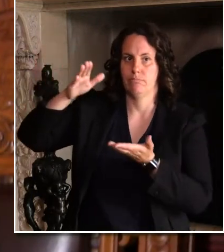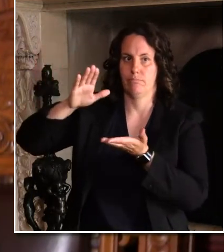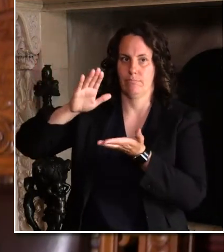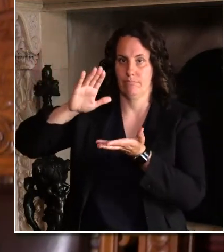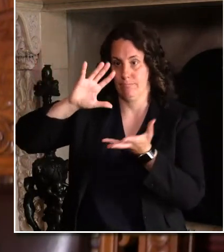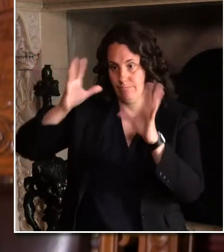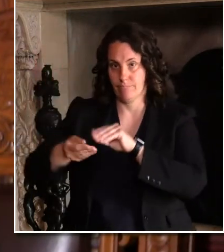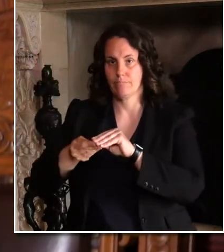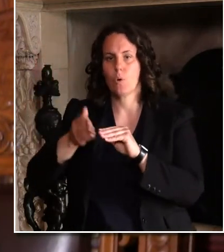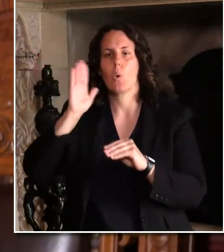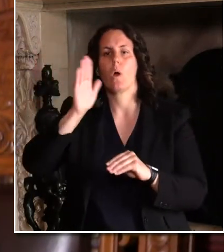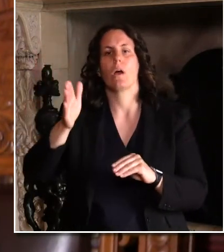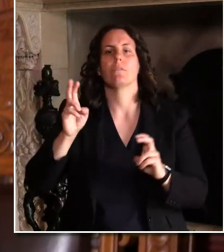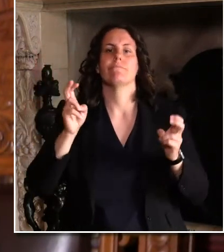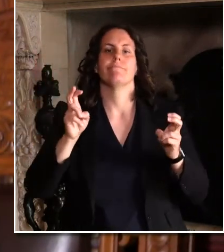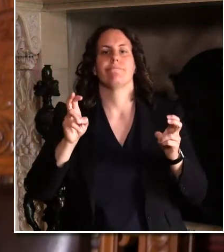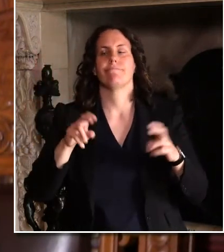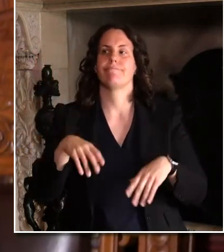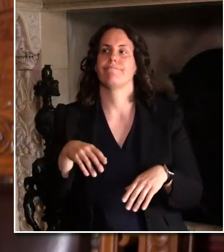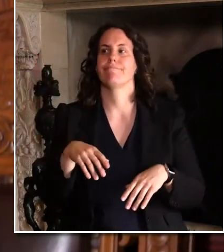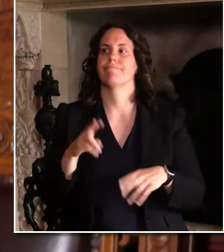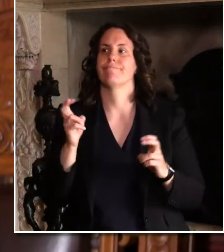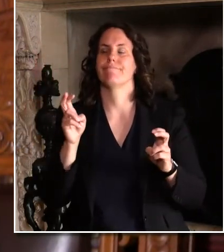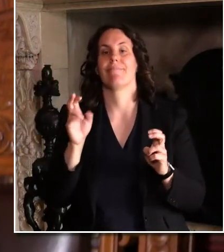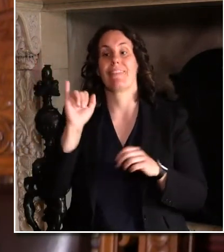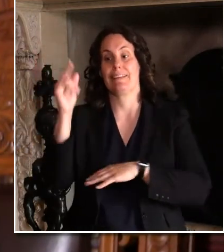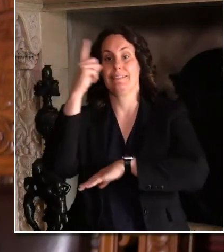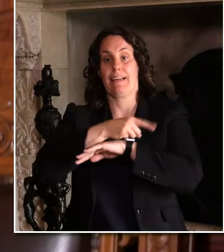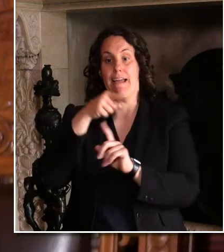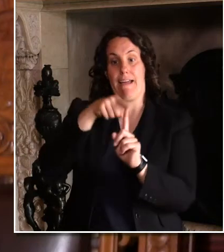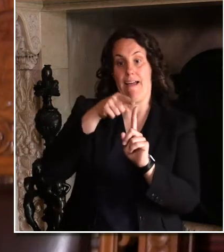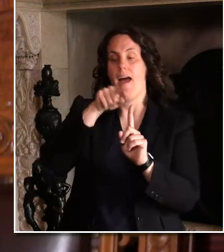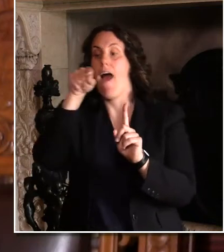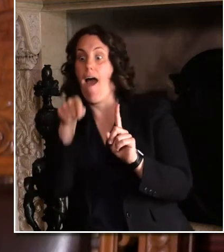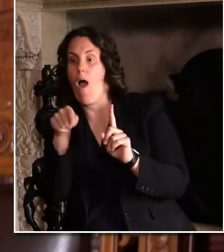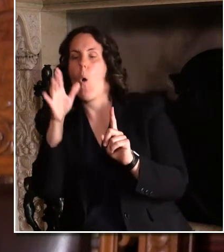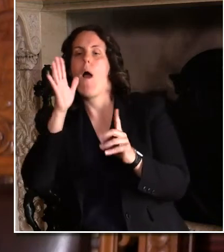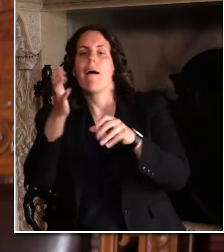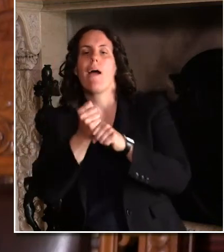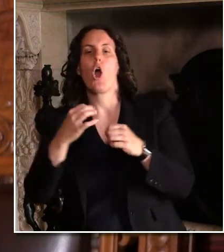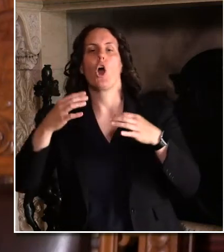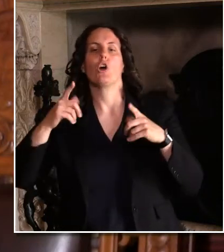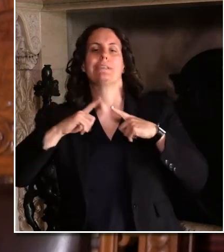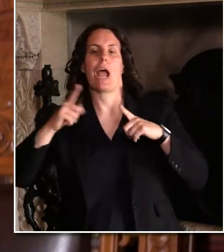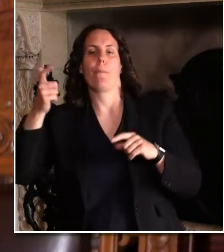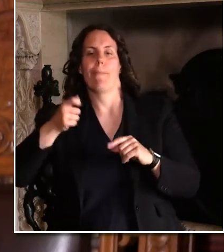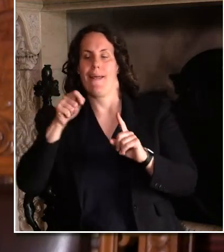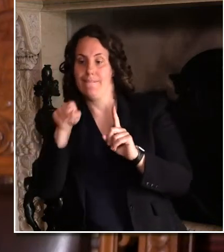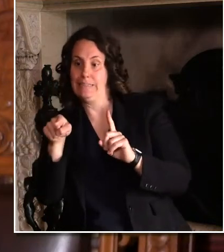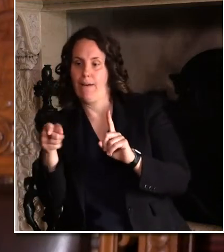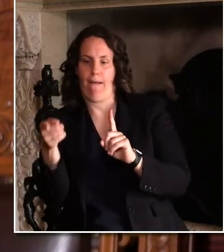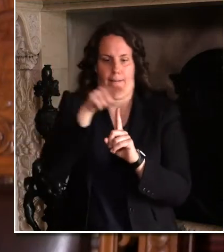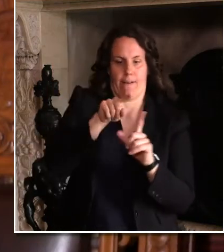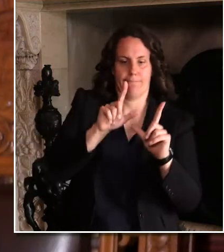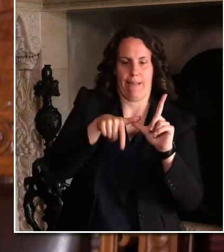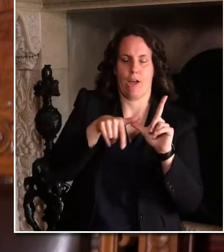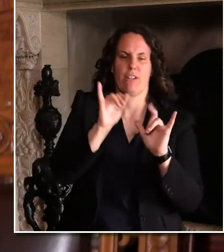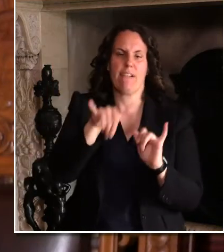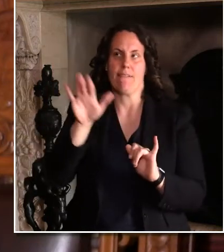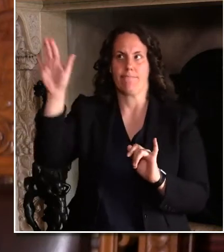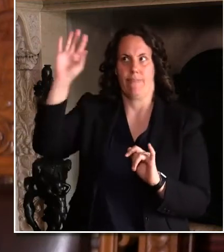retirement and educational benefits. The administration sent a letter earlier this week, or maybe at the end of last